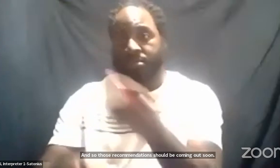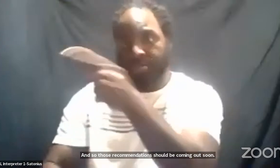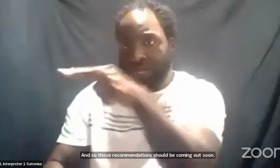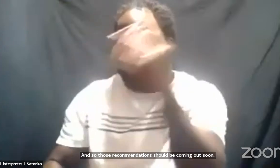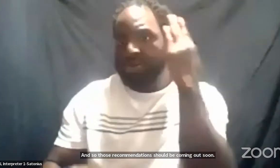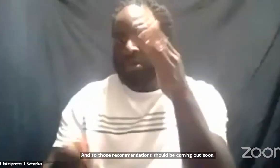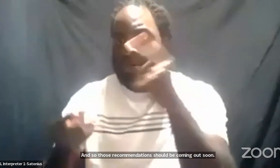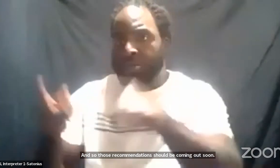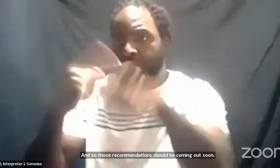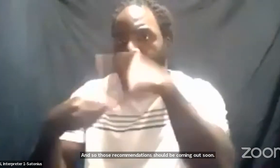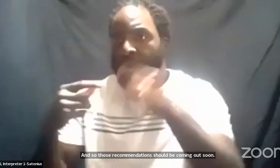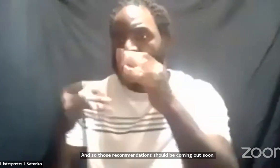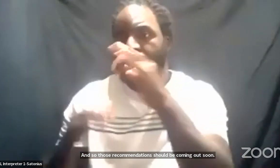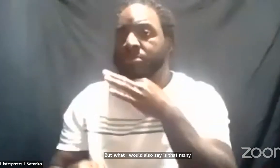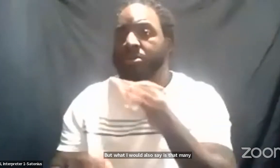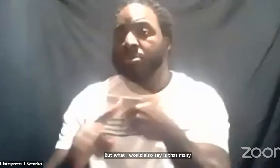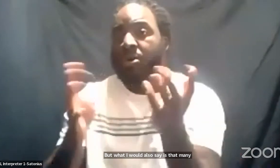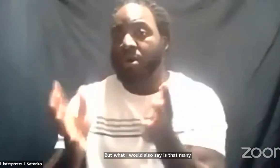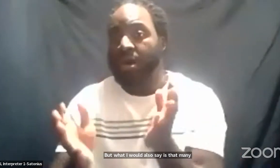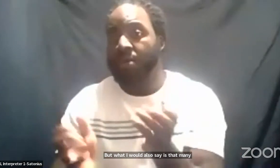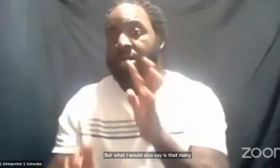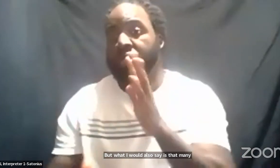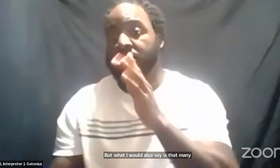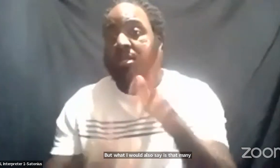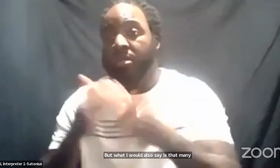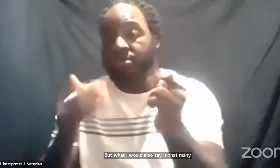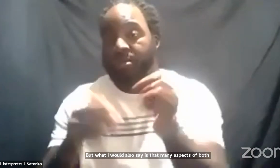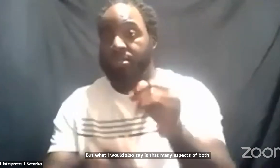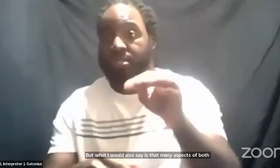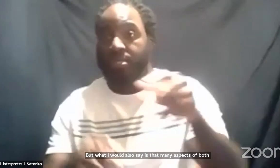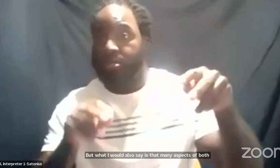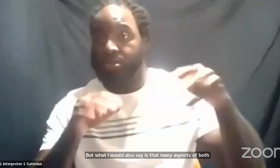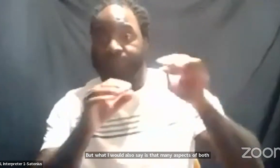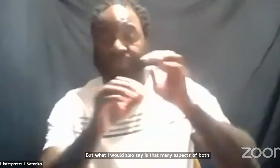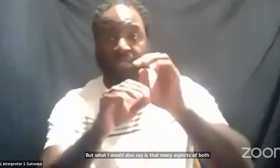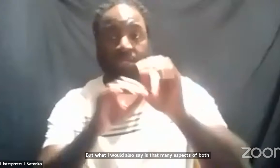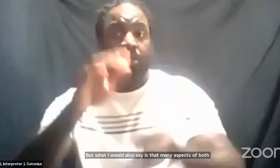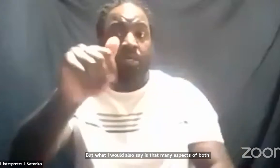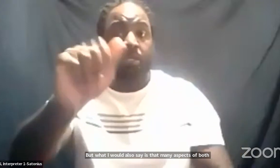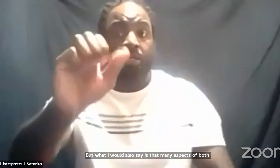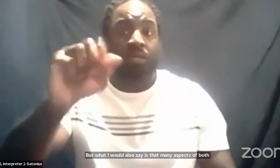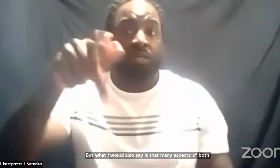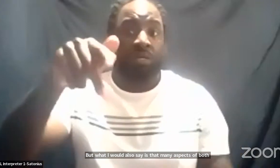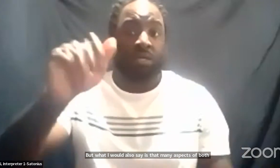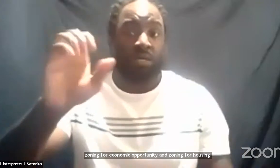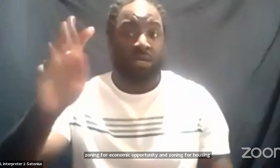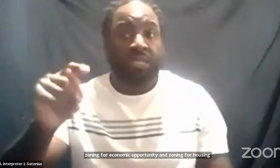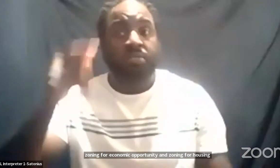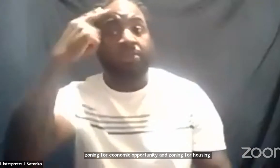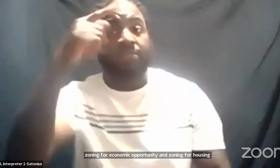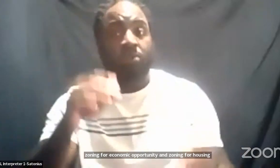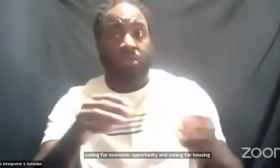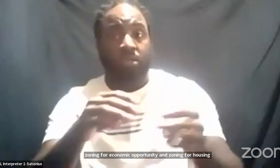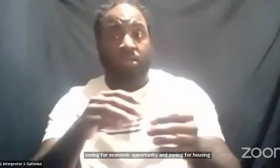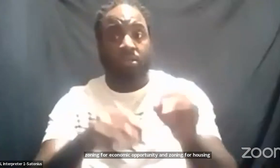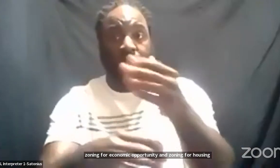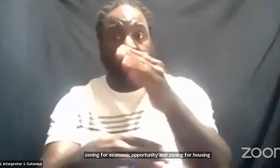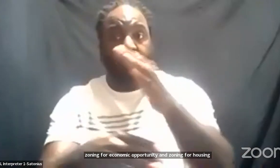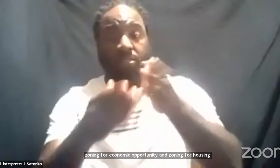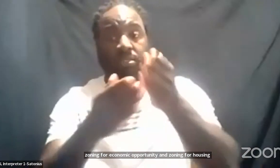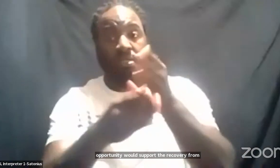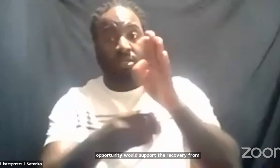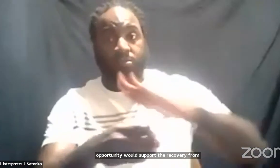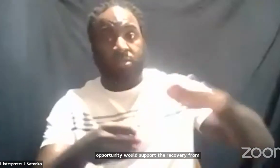that many aspects of both zoning for economic opportunity and zoning for housing opportunity would support the recovery